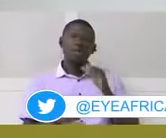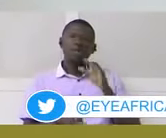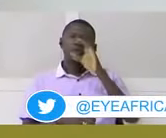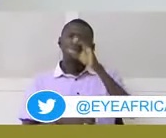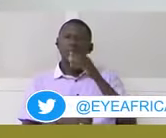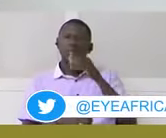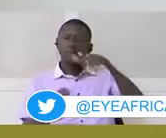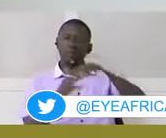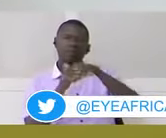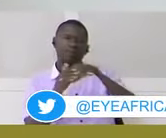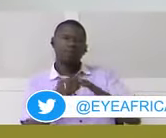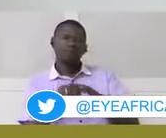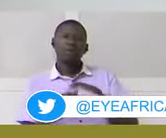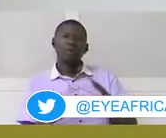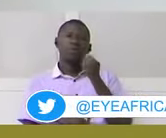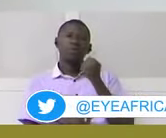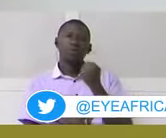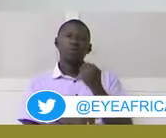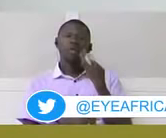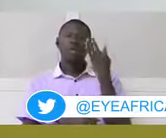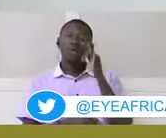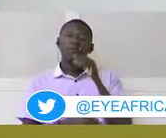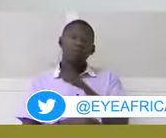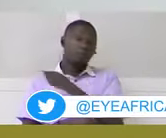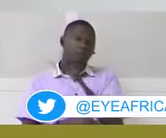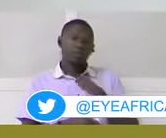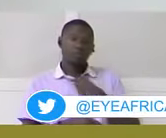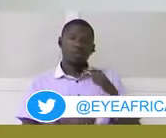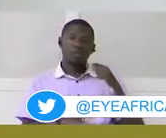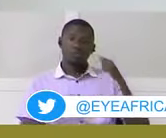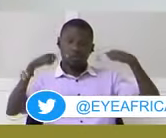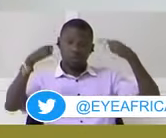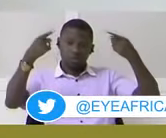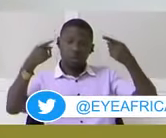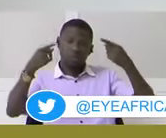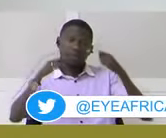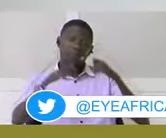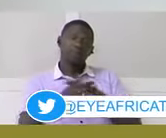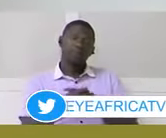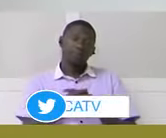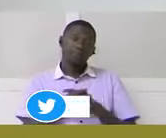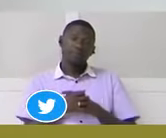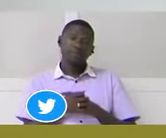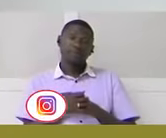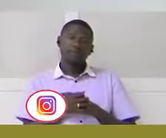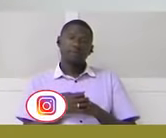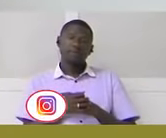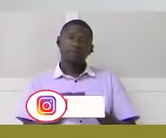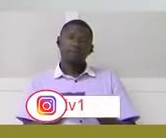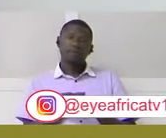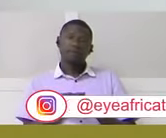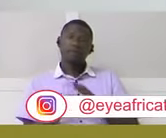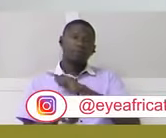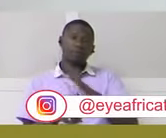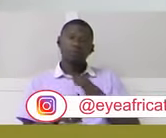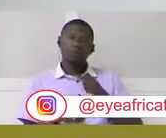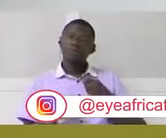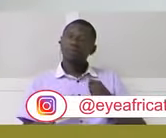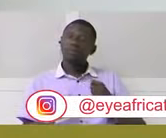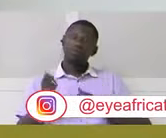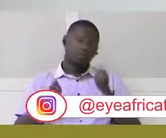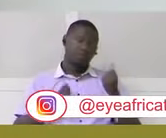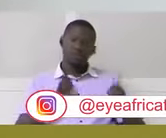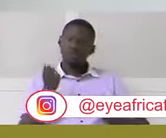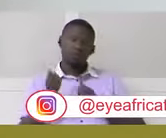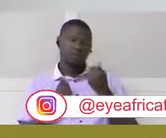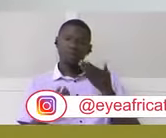mbankol memba ko koma because if they could have succeeded kadu wo coup d'état ni nga ray gagné tanu we would have been victims